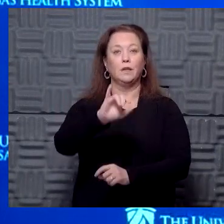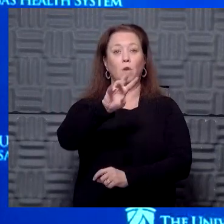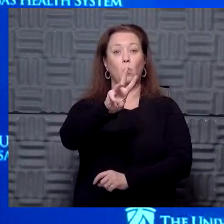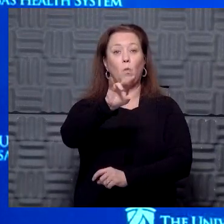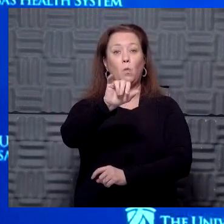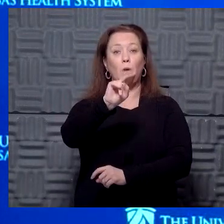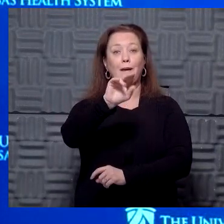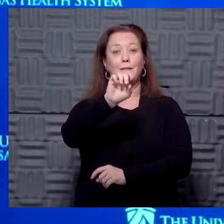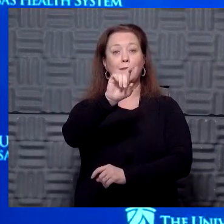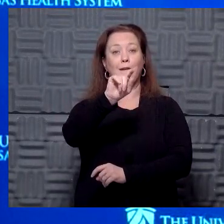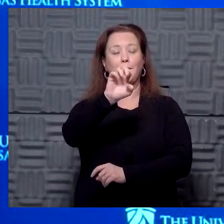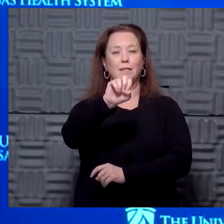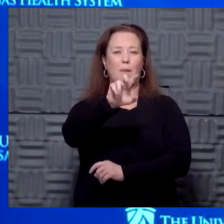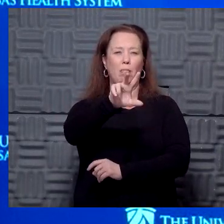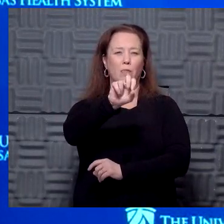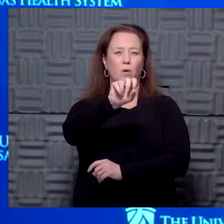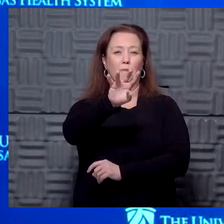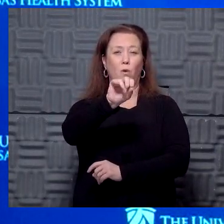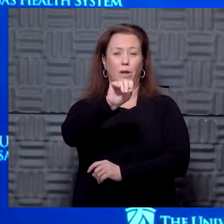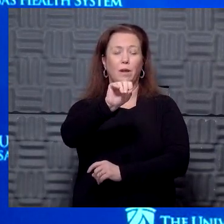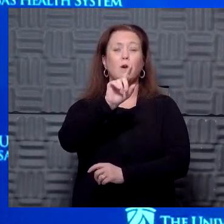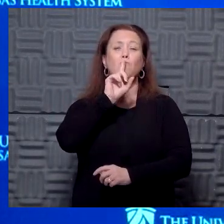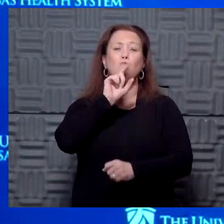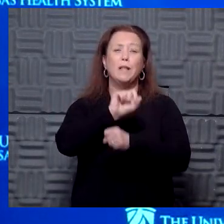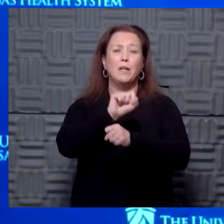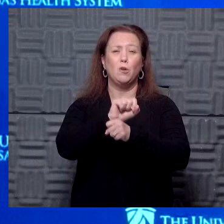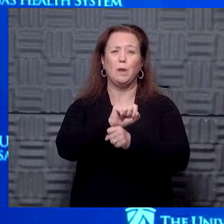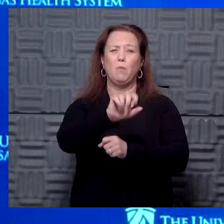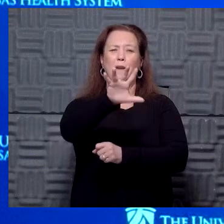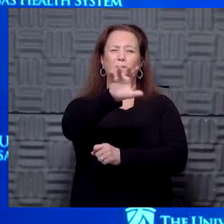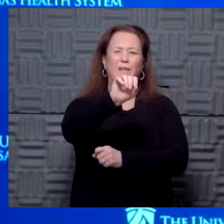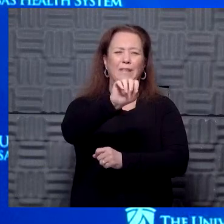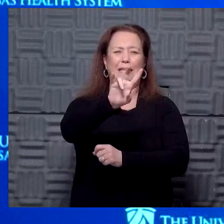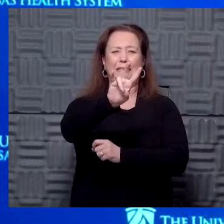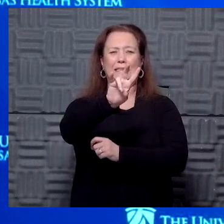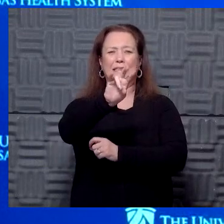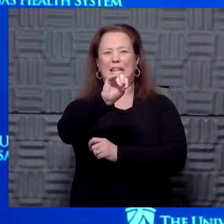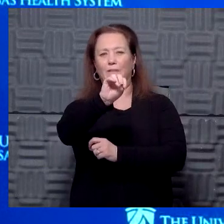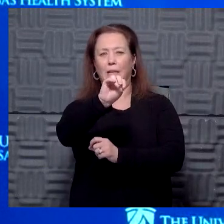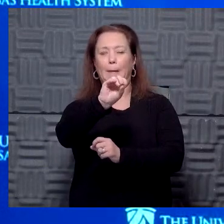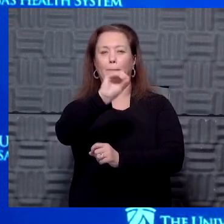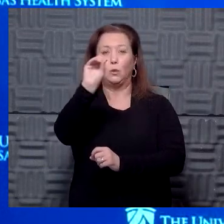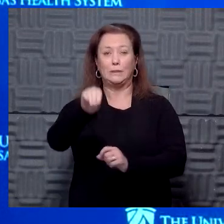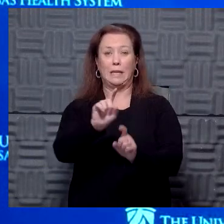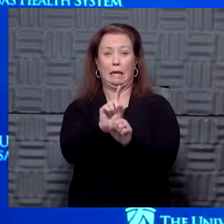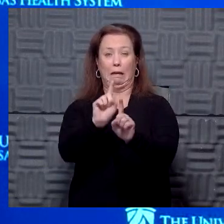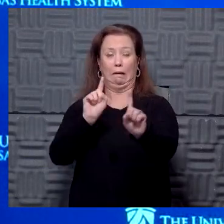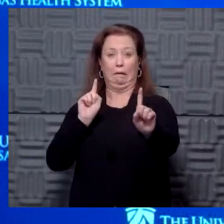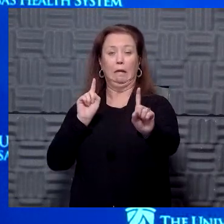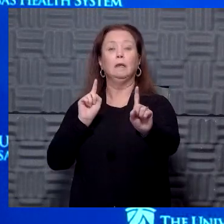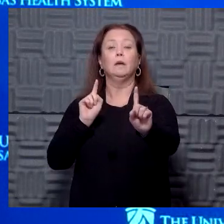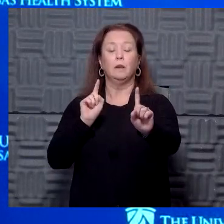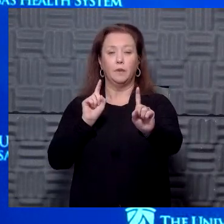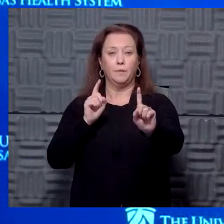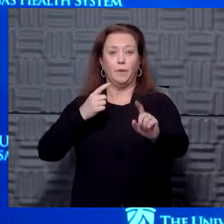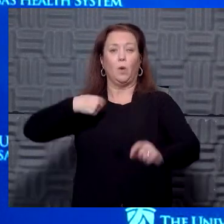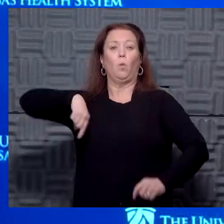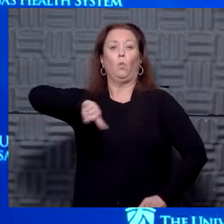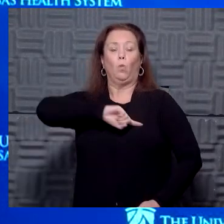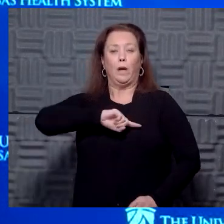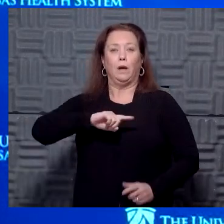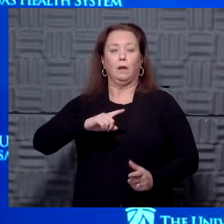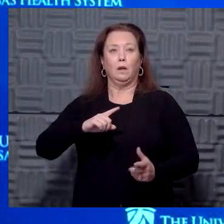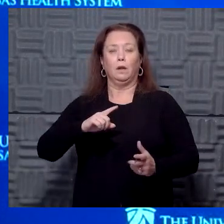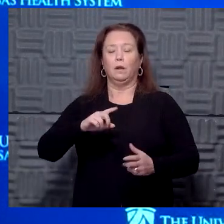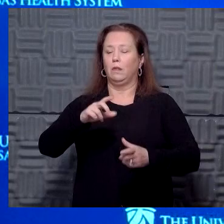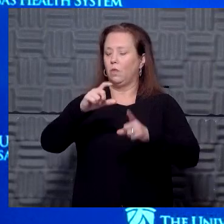hit a 50% decrease in density and really almost 70%, because if you can do that, we will bring the